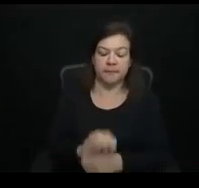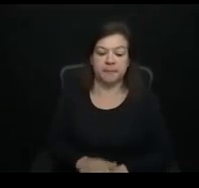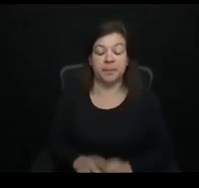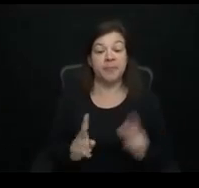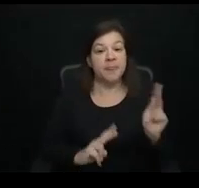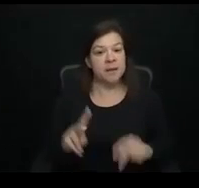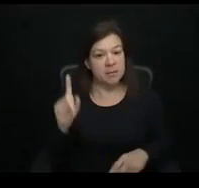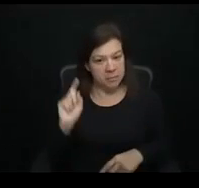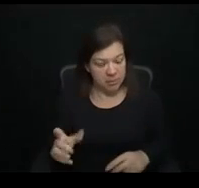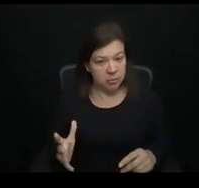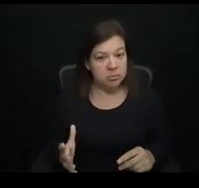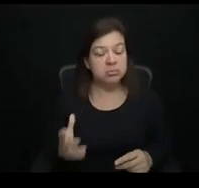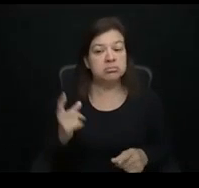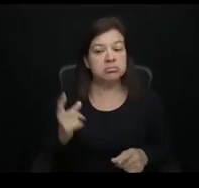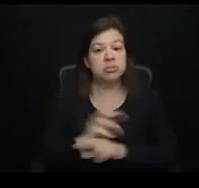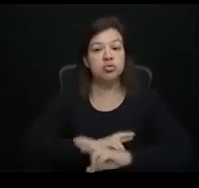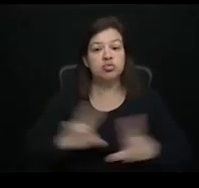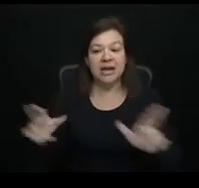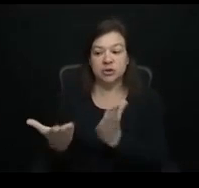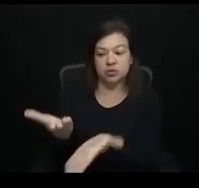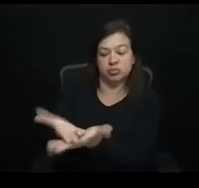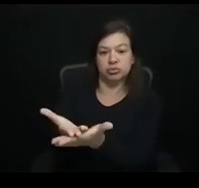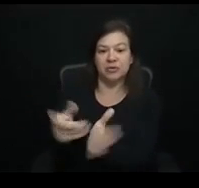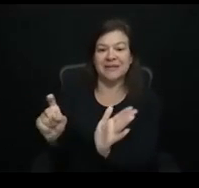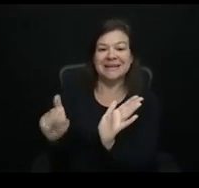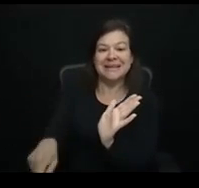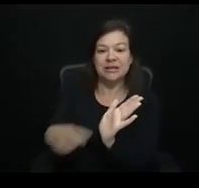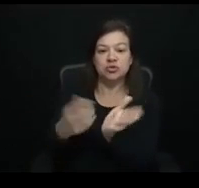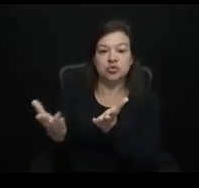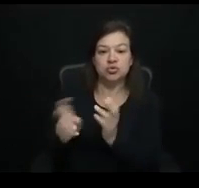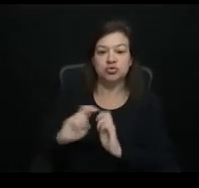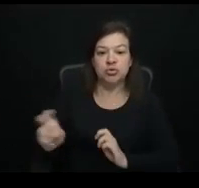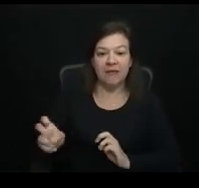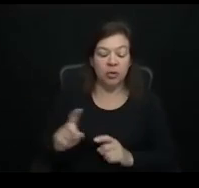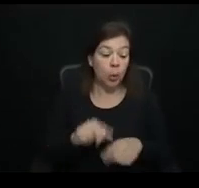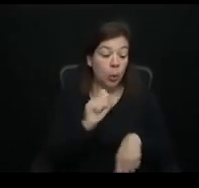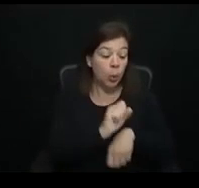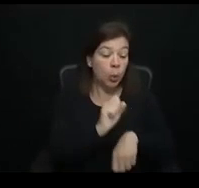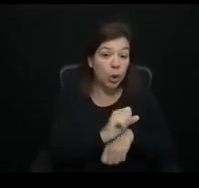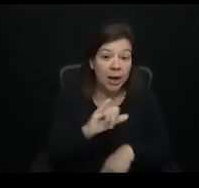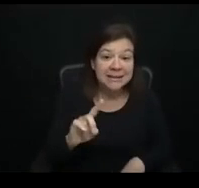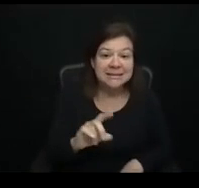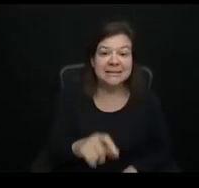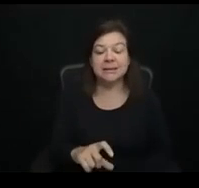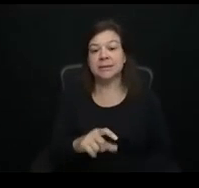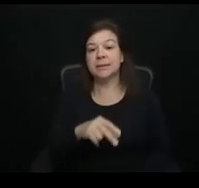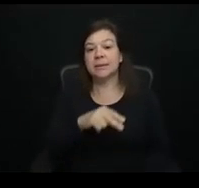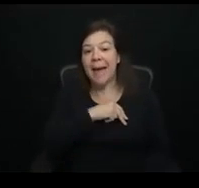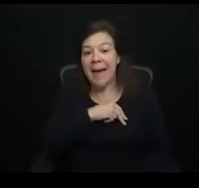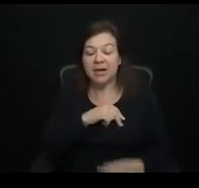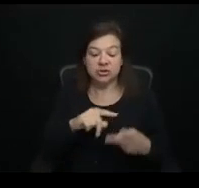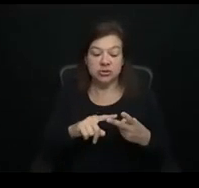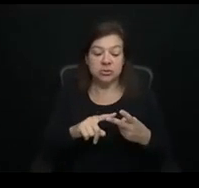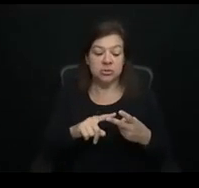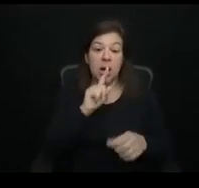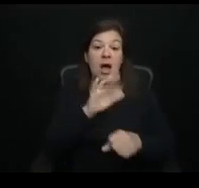prepared to show their need to travel, such as a work ID or badge, confirmation of a doctor's appointment, or